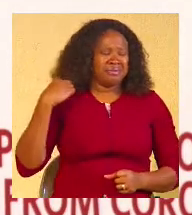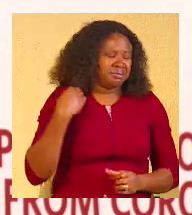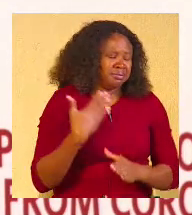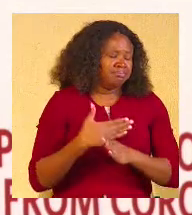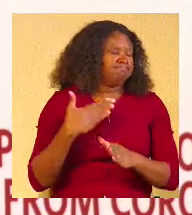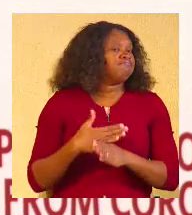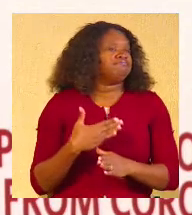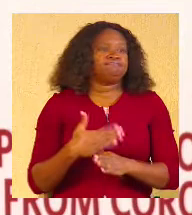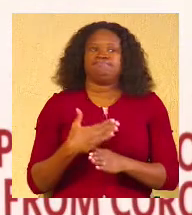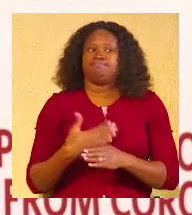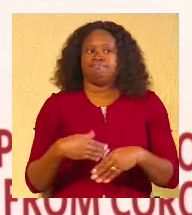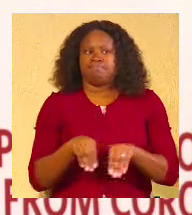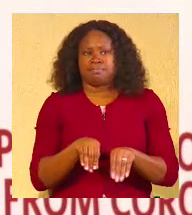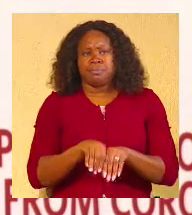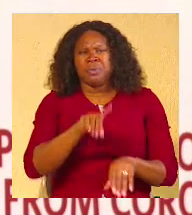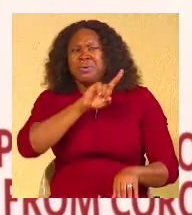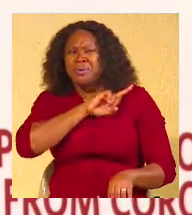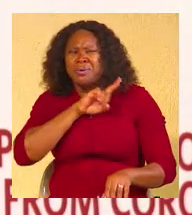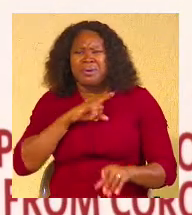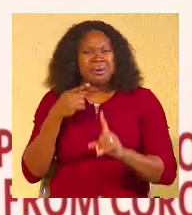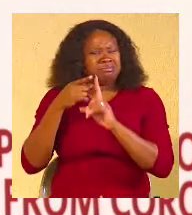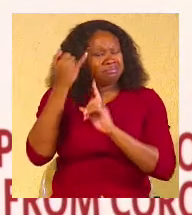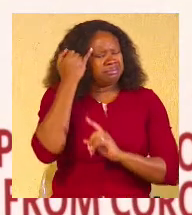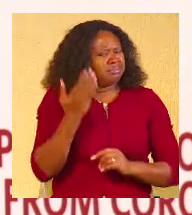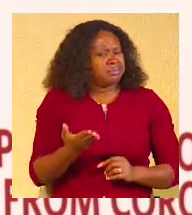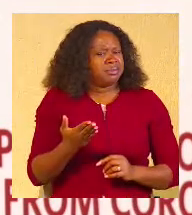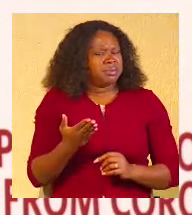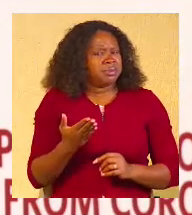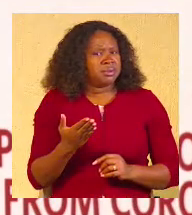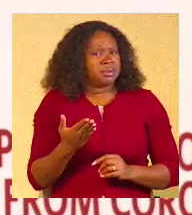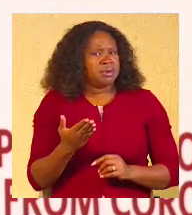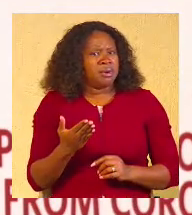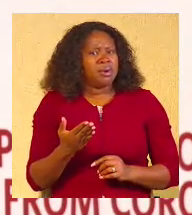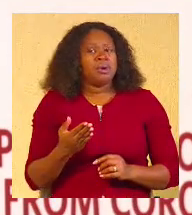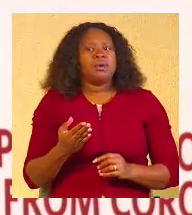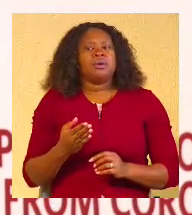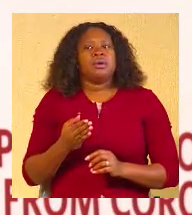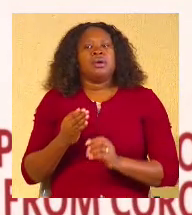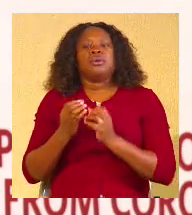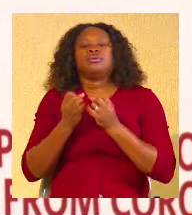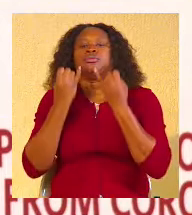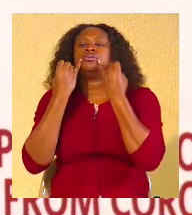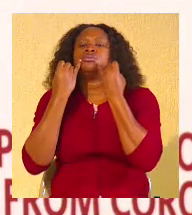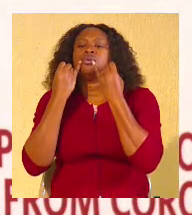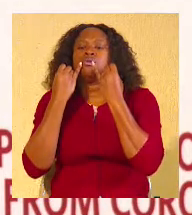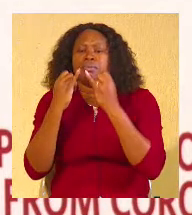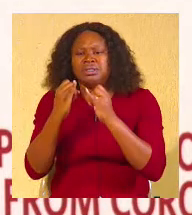basis. The purpose of the initiative is to convey correct messages on